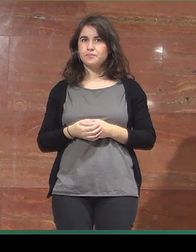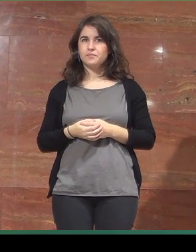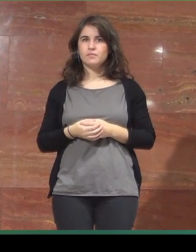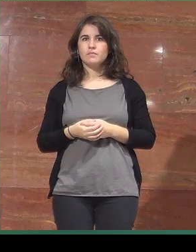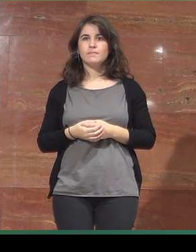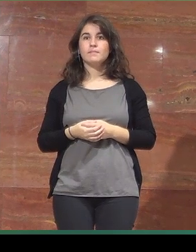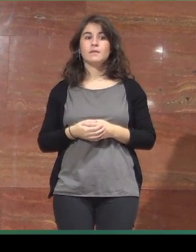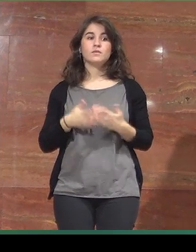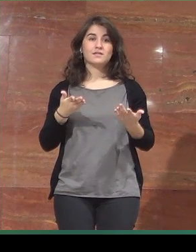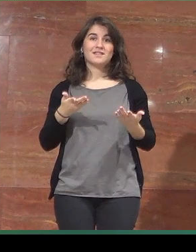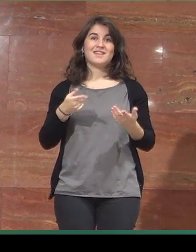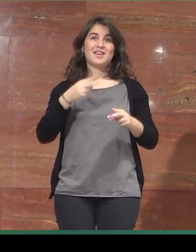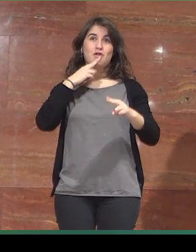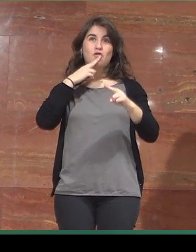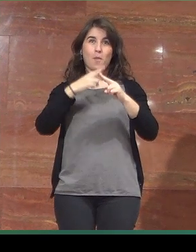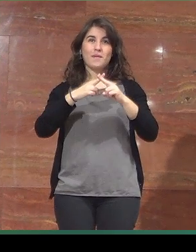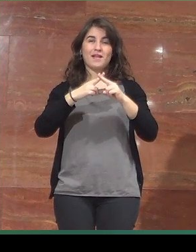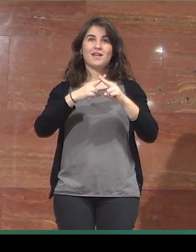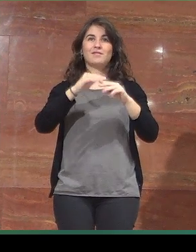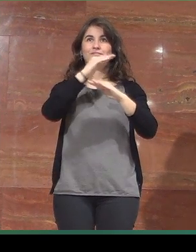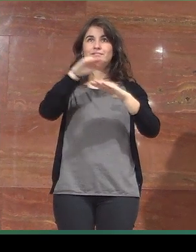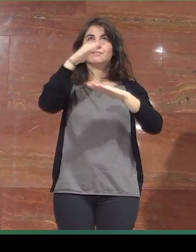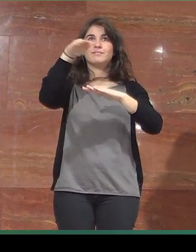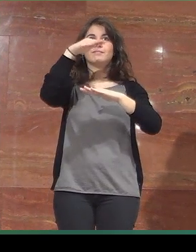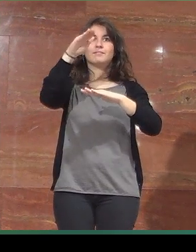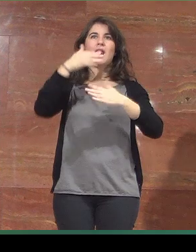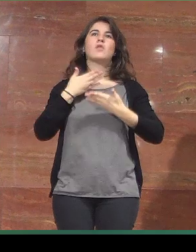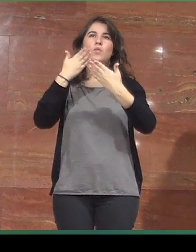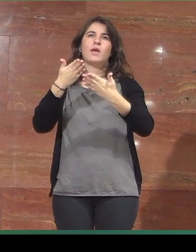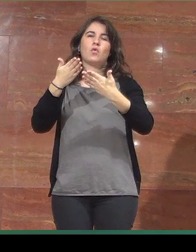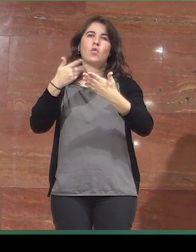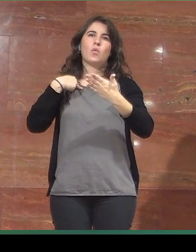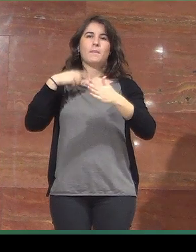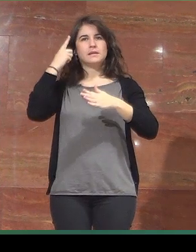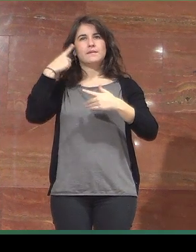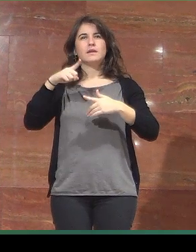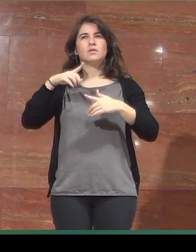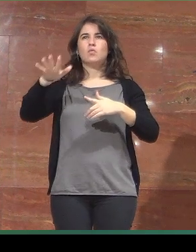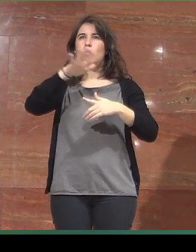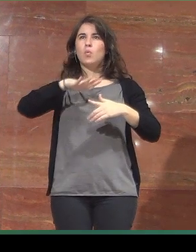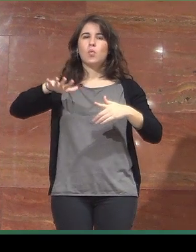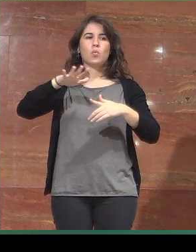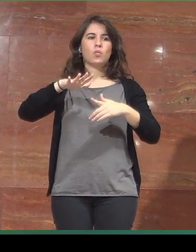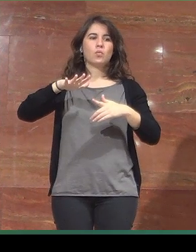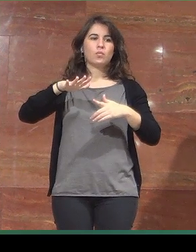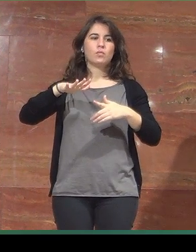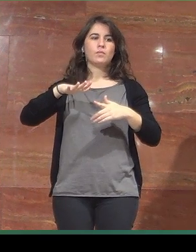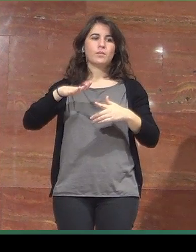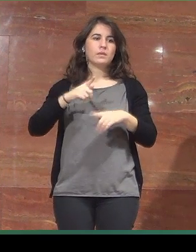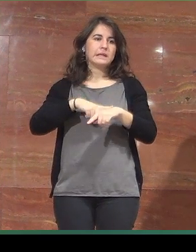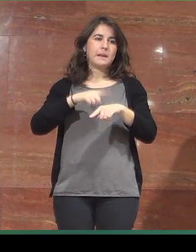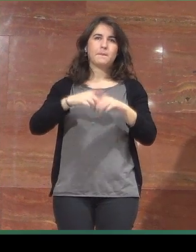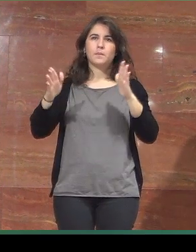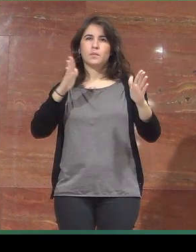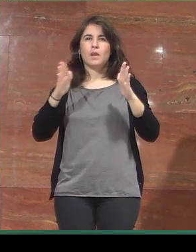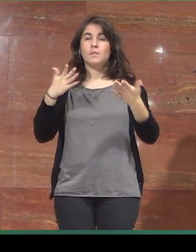say real-time information is really this connection. I'm here, I will know what happened in the next half hour,